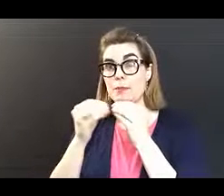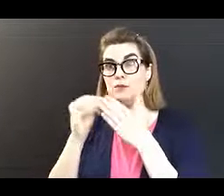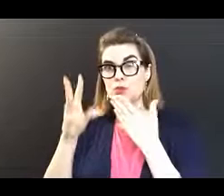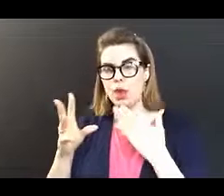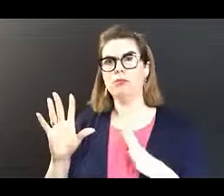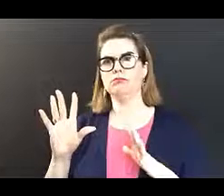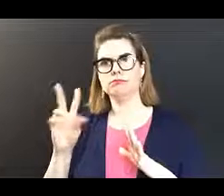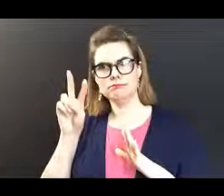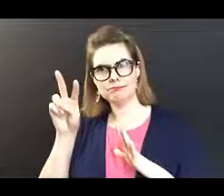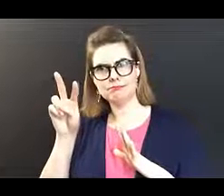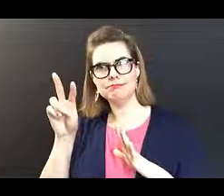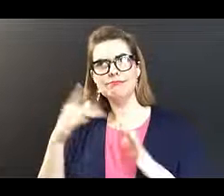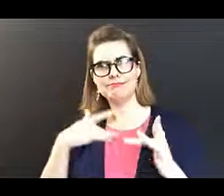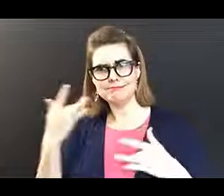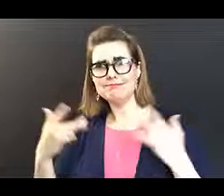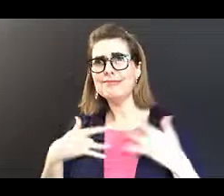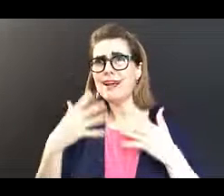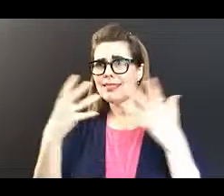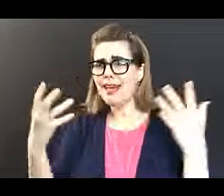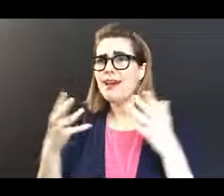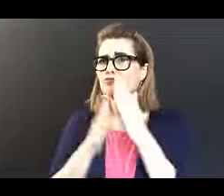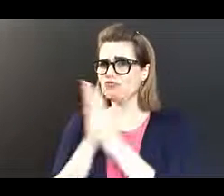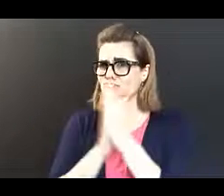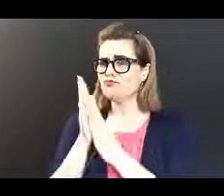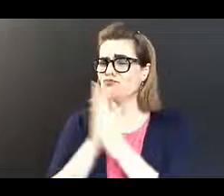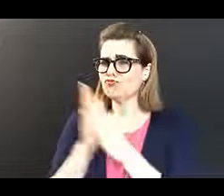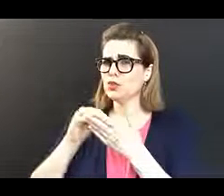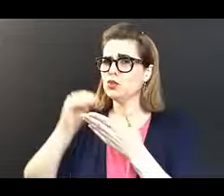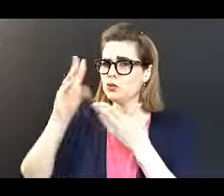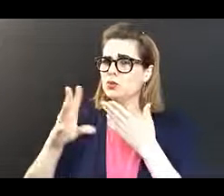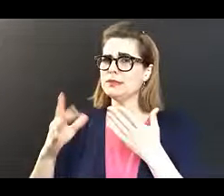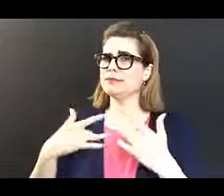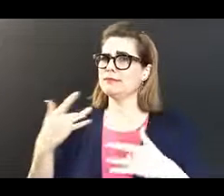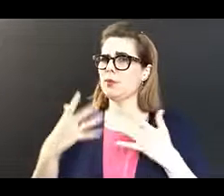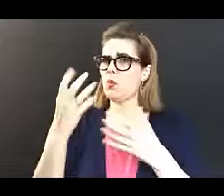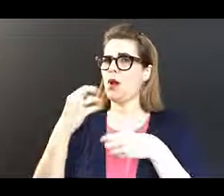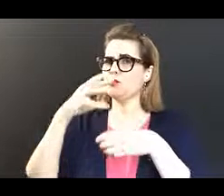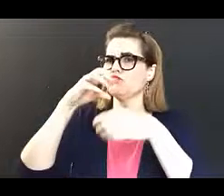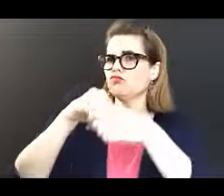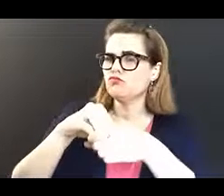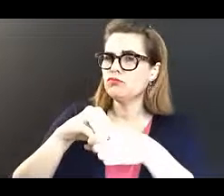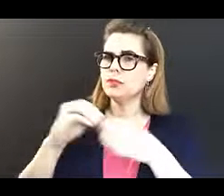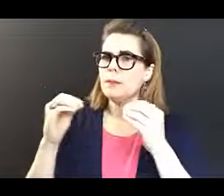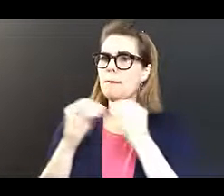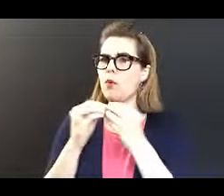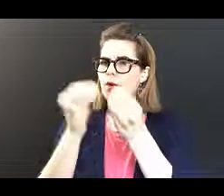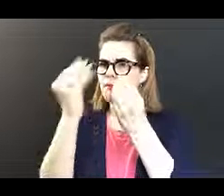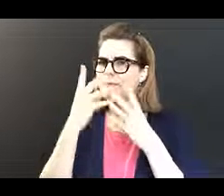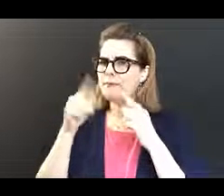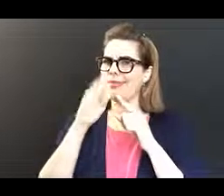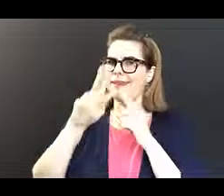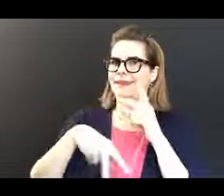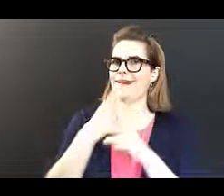exciting to see students really receptive and really wanting to get more of these types of activities. So